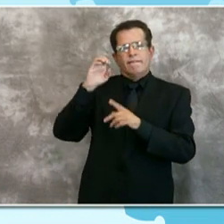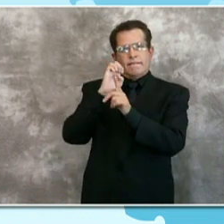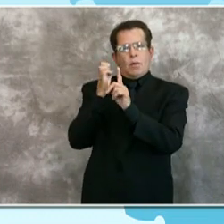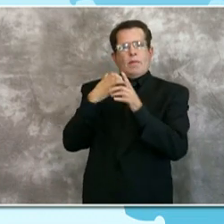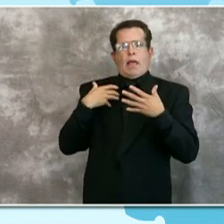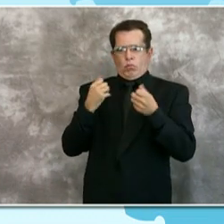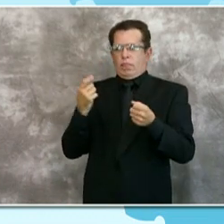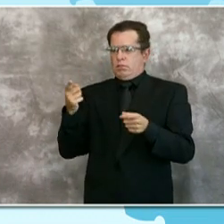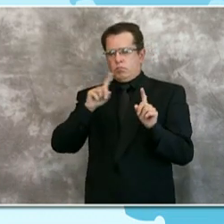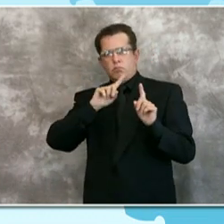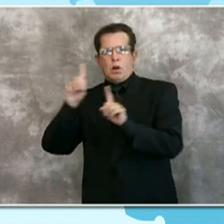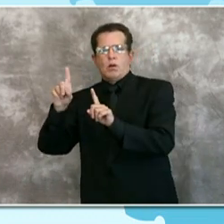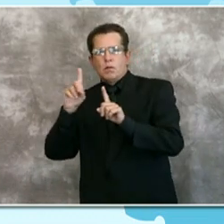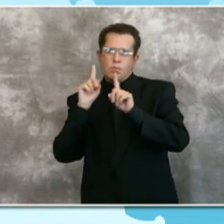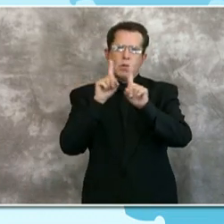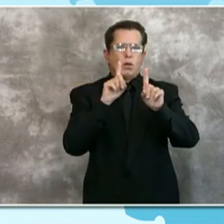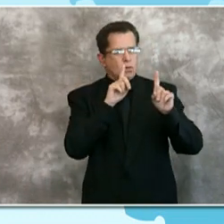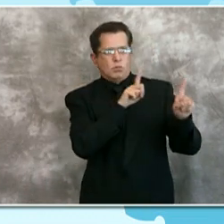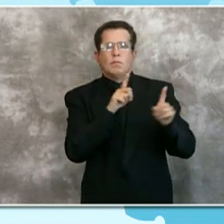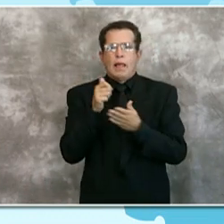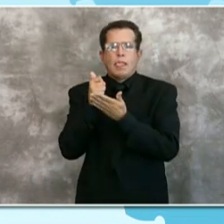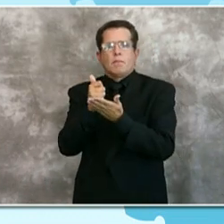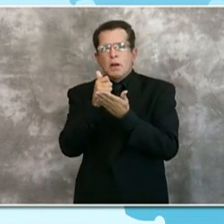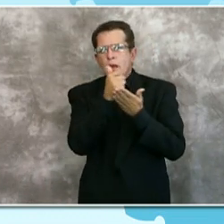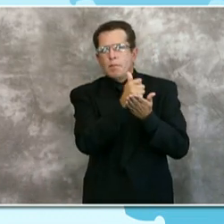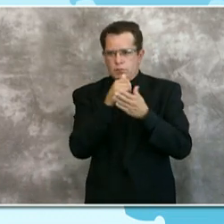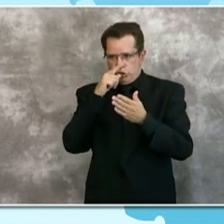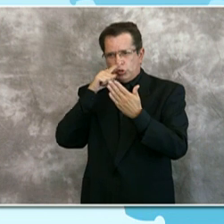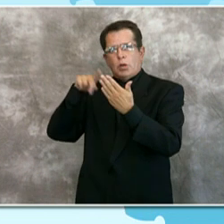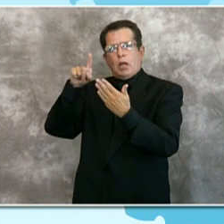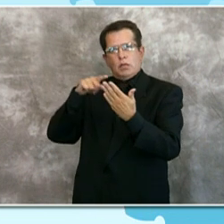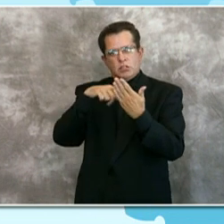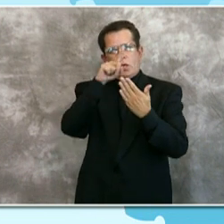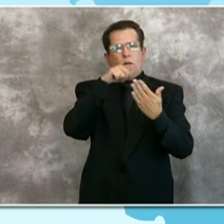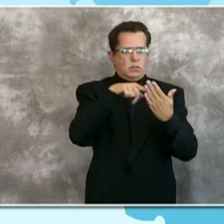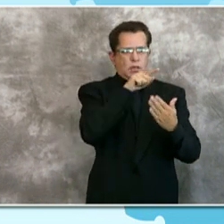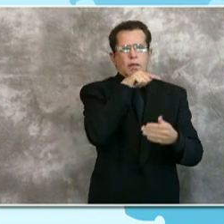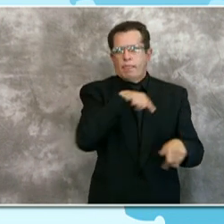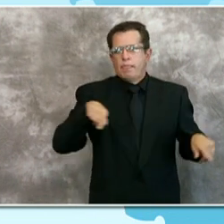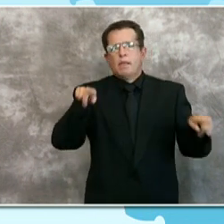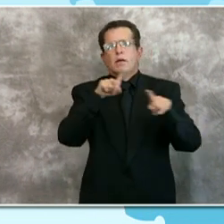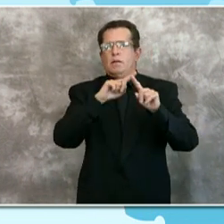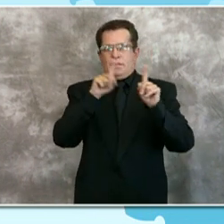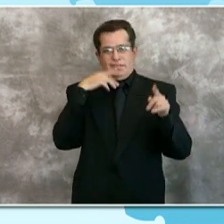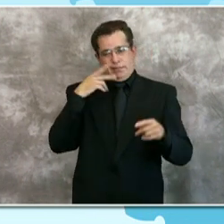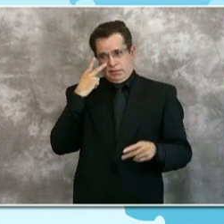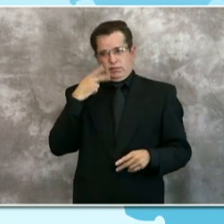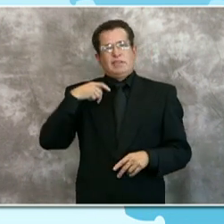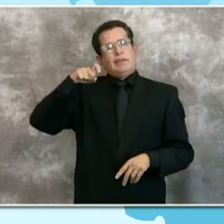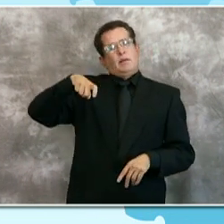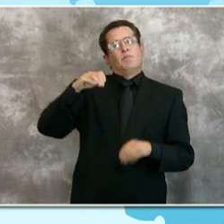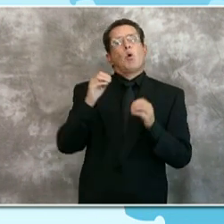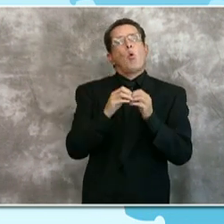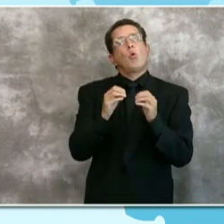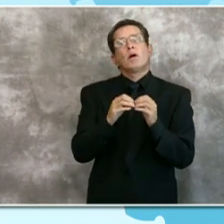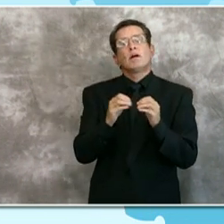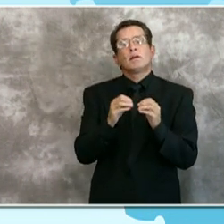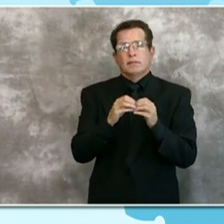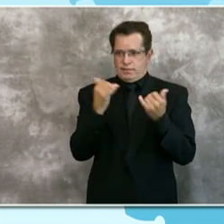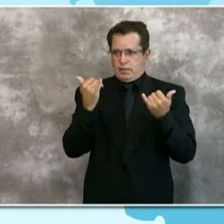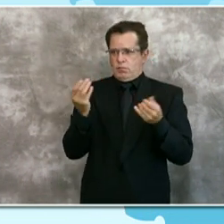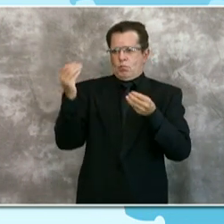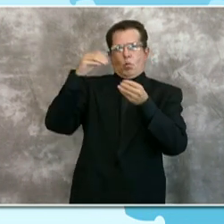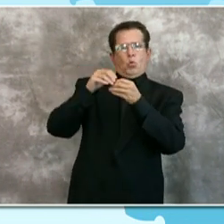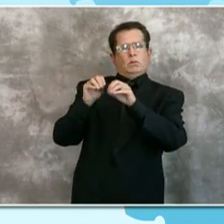with regular checks of 7,500 food facility locations. But the reality is we know that we need to do more in order to keep up with the increased